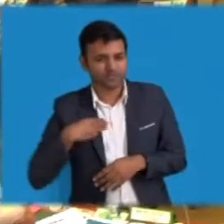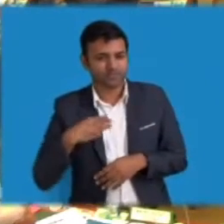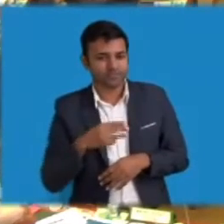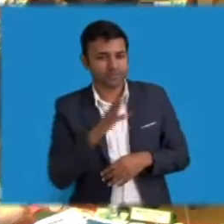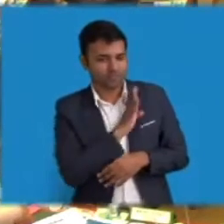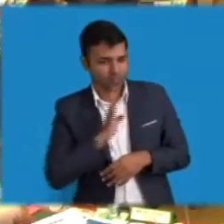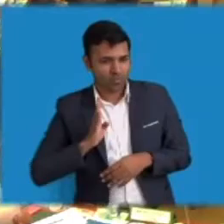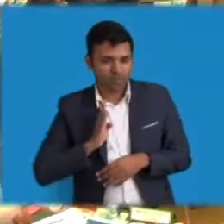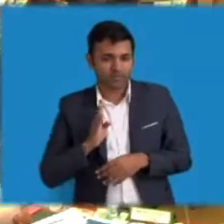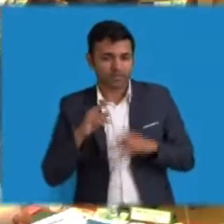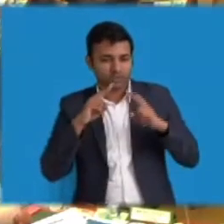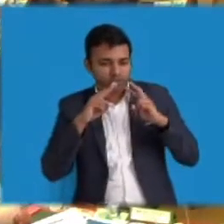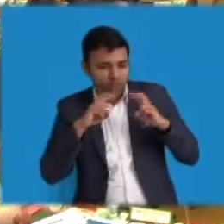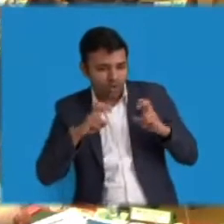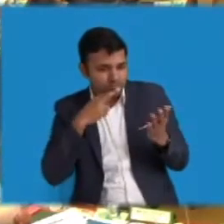be tabled in Parliament.